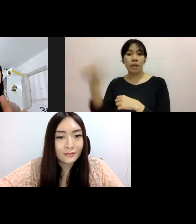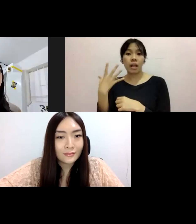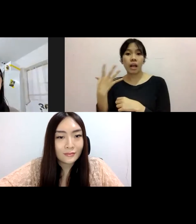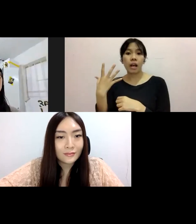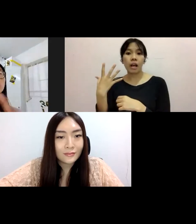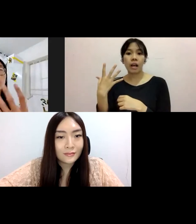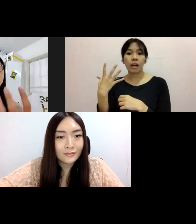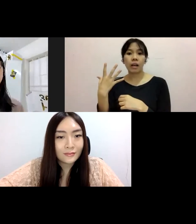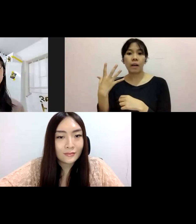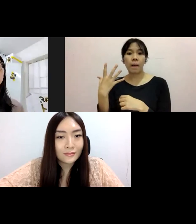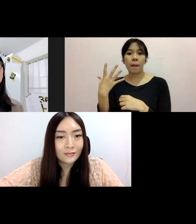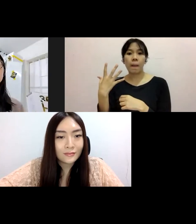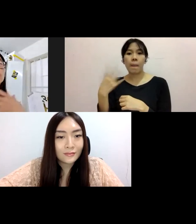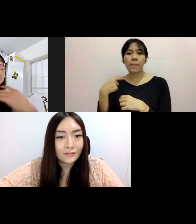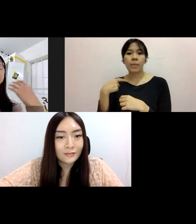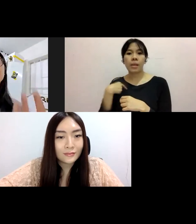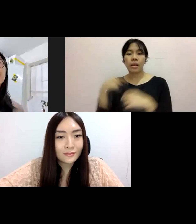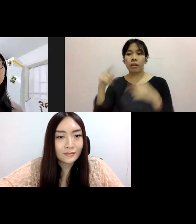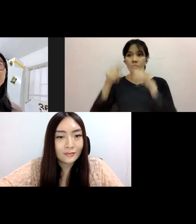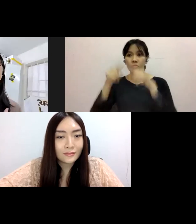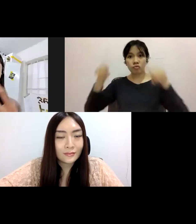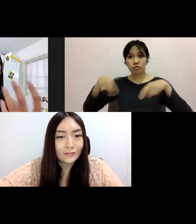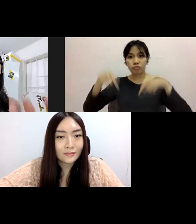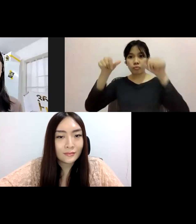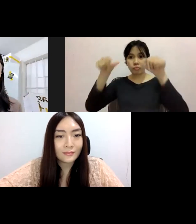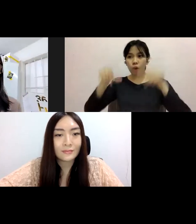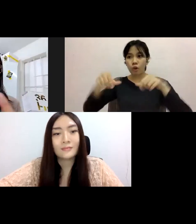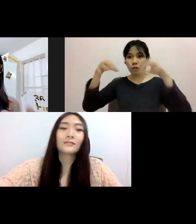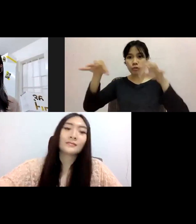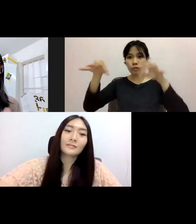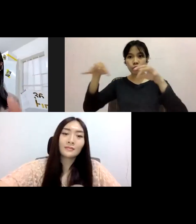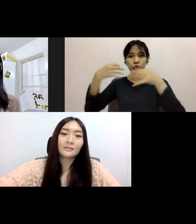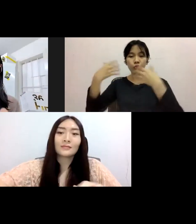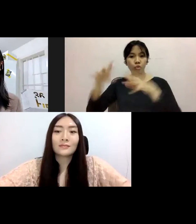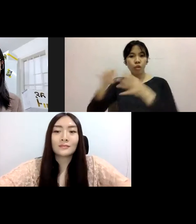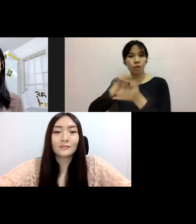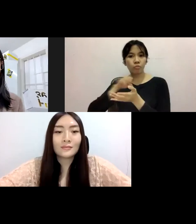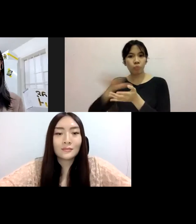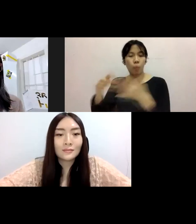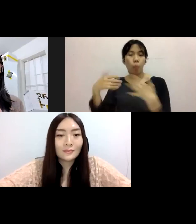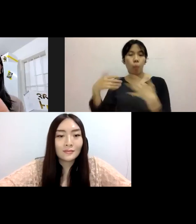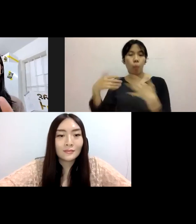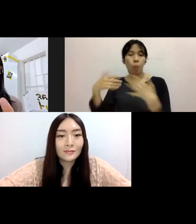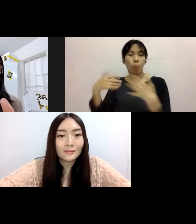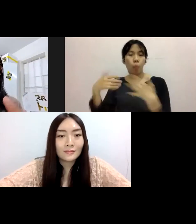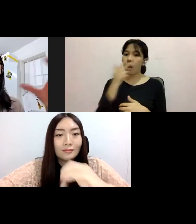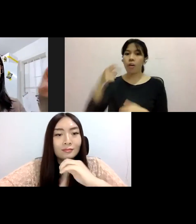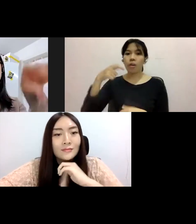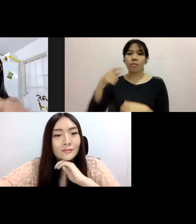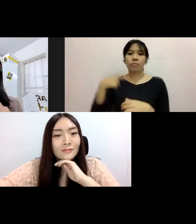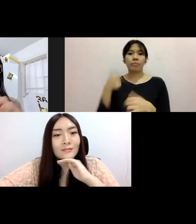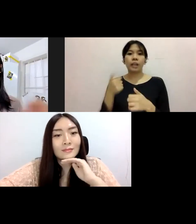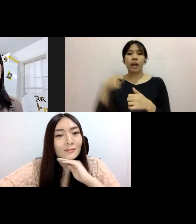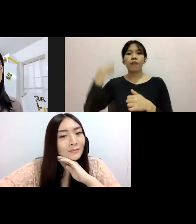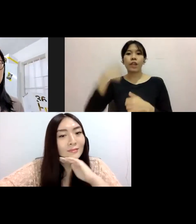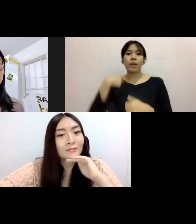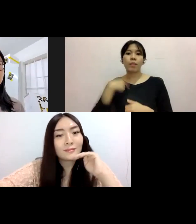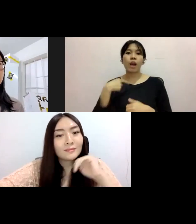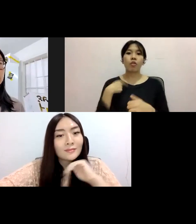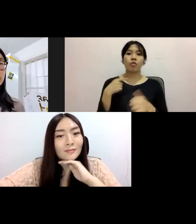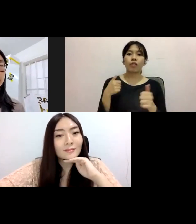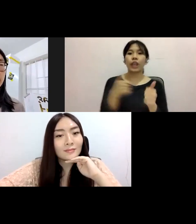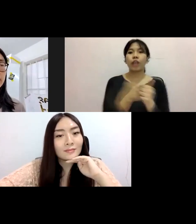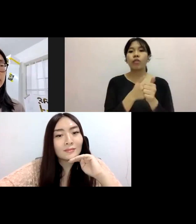BFI Flyer is really good, really welcoming, nice queer film festival that at the center of